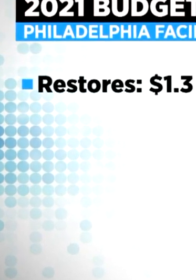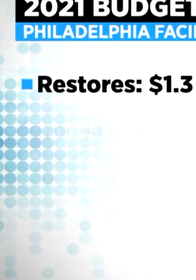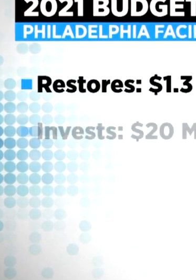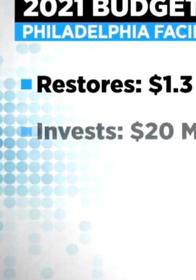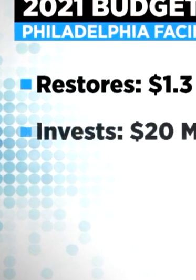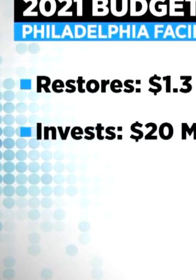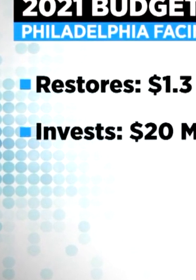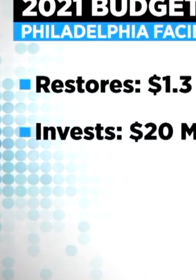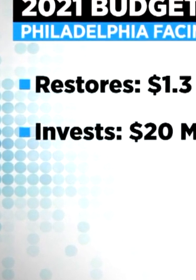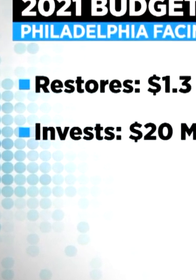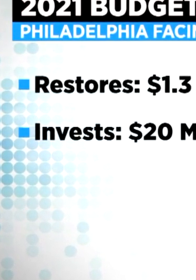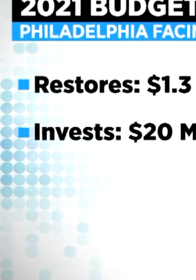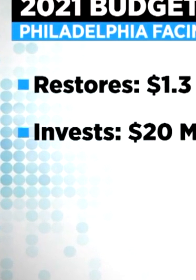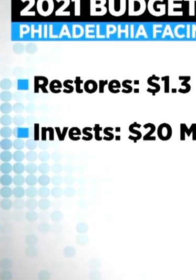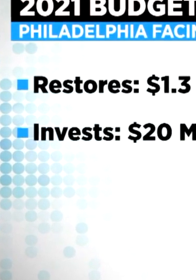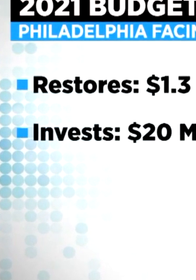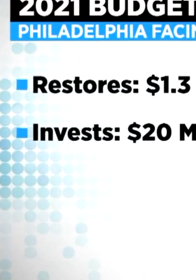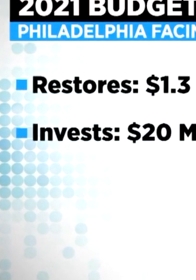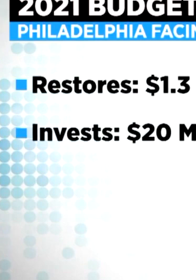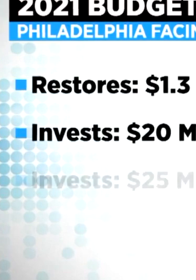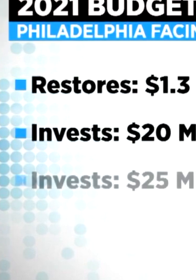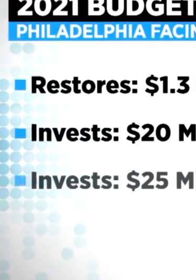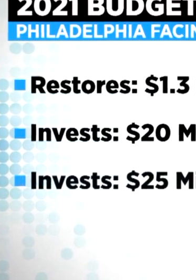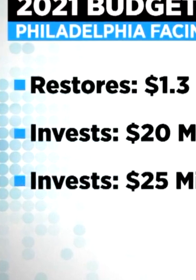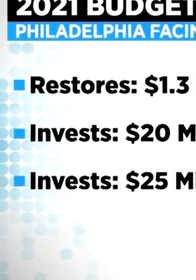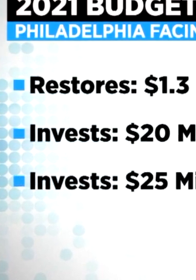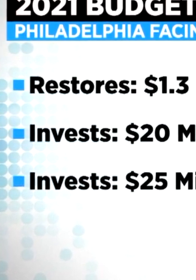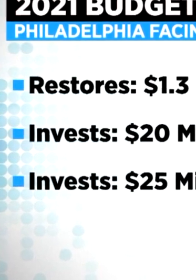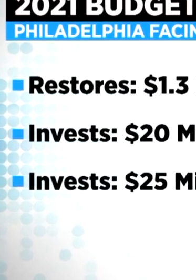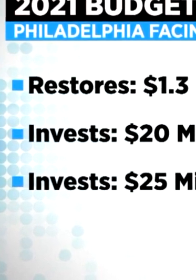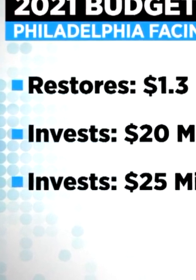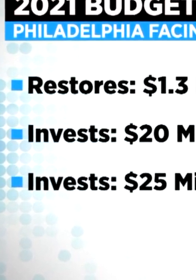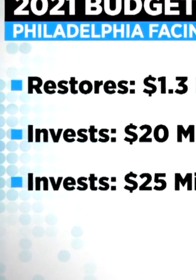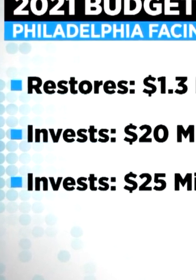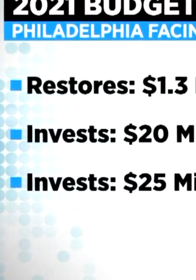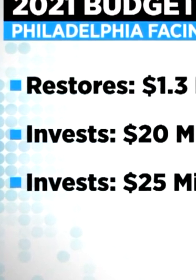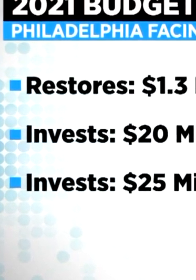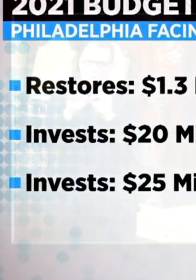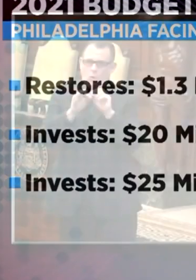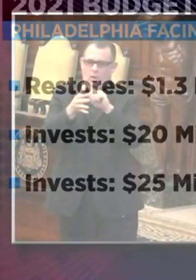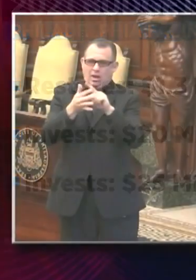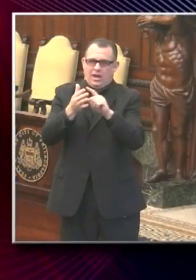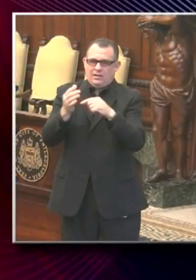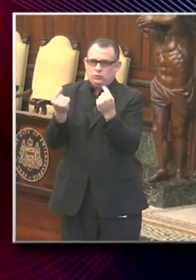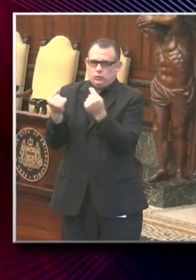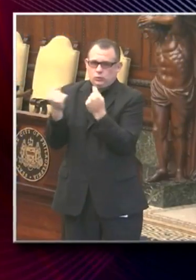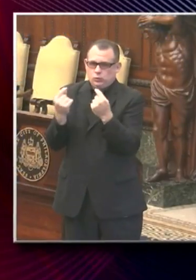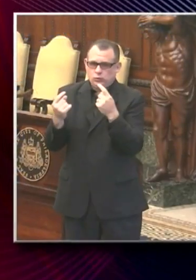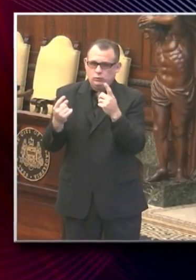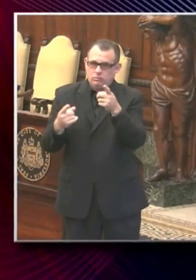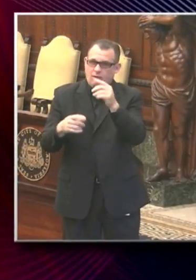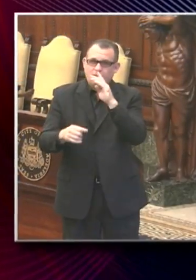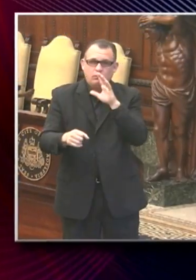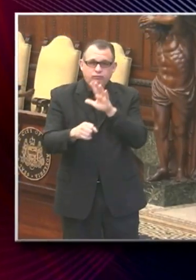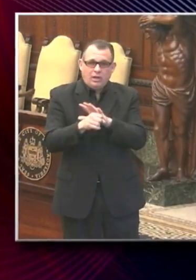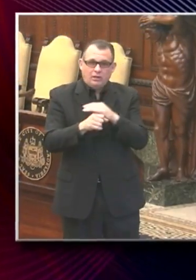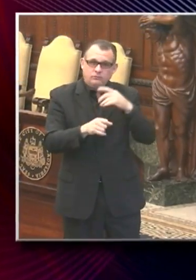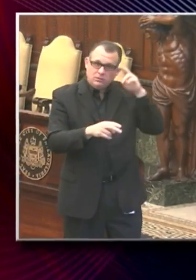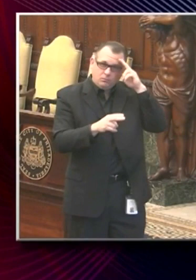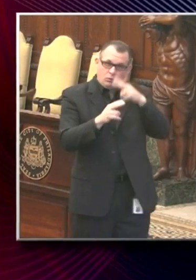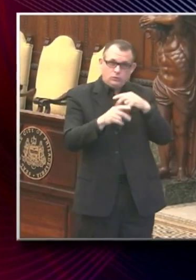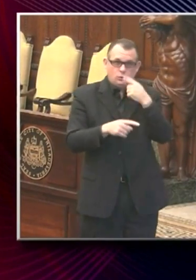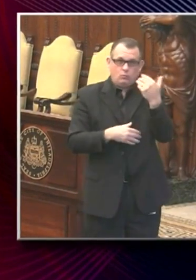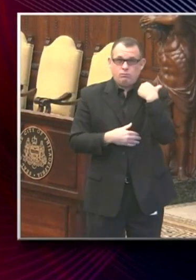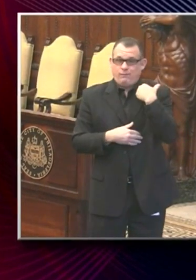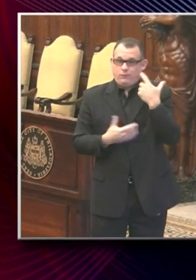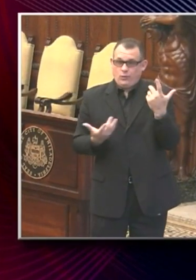culture funding, invests $20 million in affordable housing, $25 million in reducing poverty. Mayor Jim Kenney had this to say about a